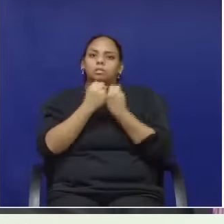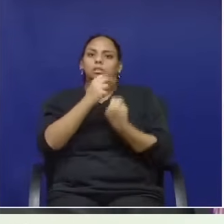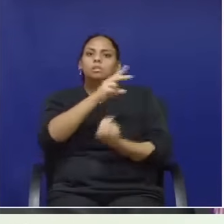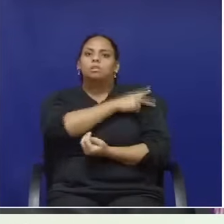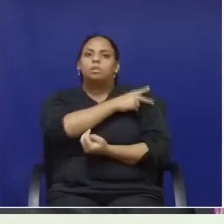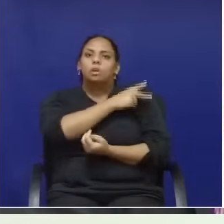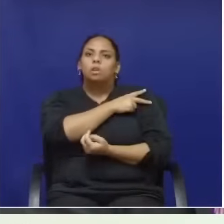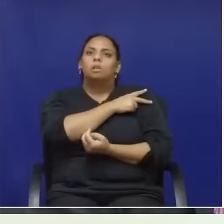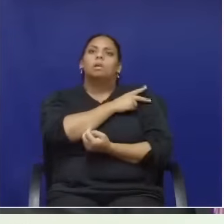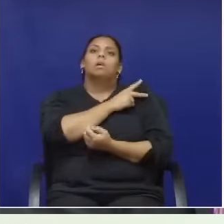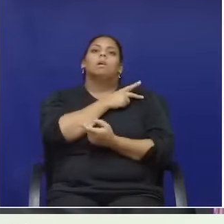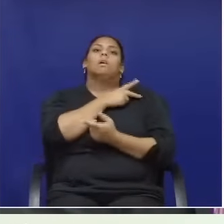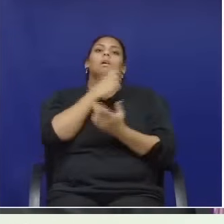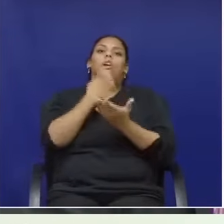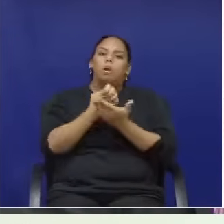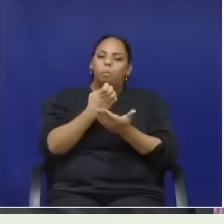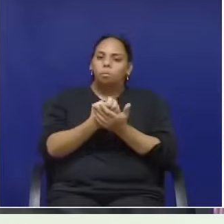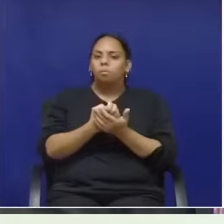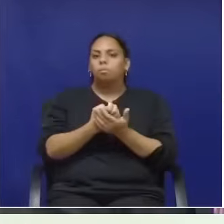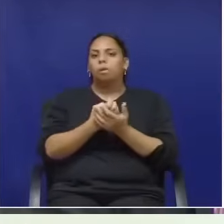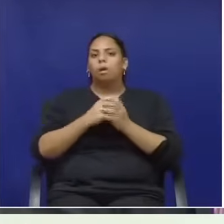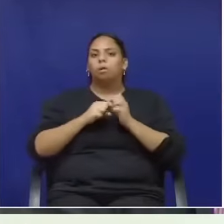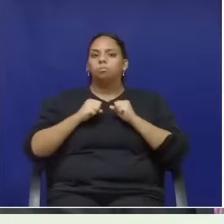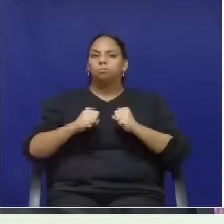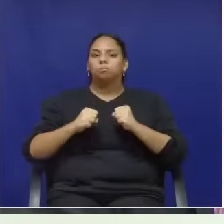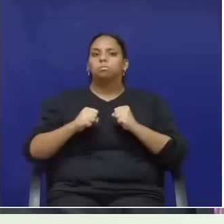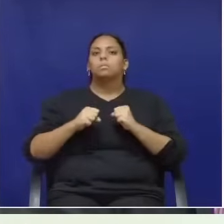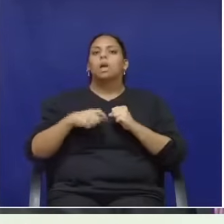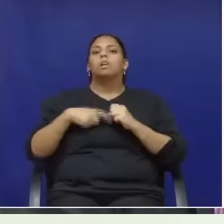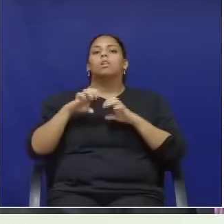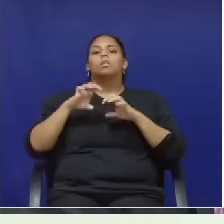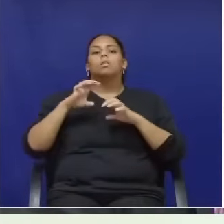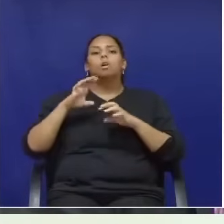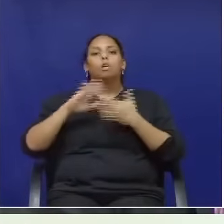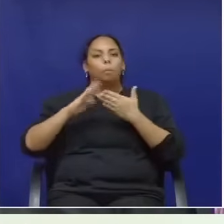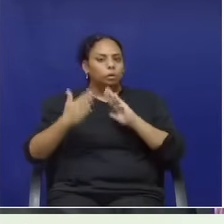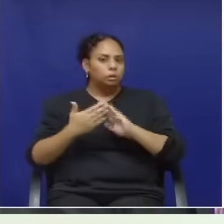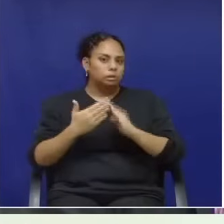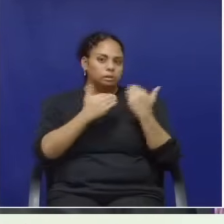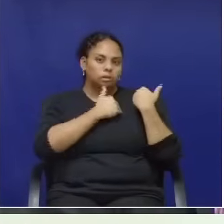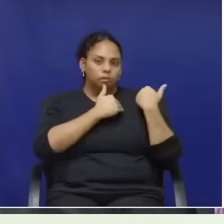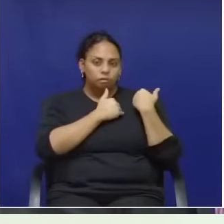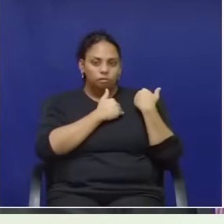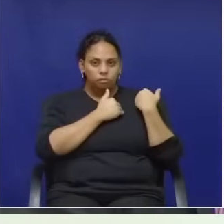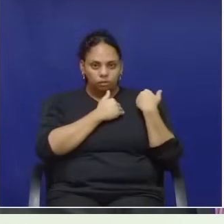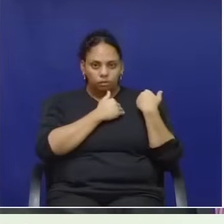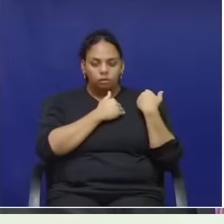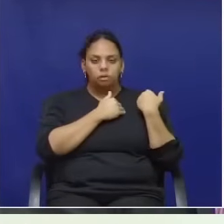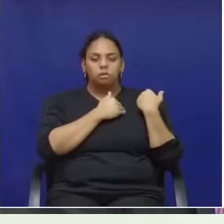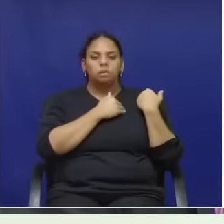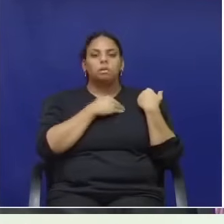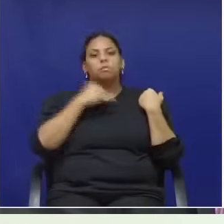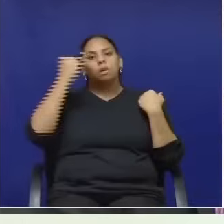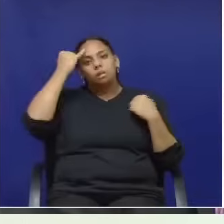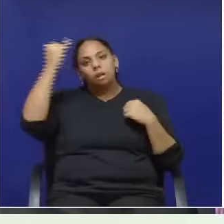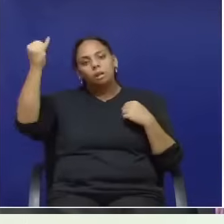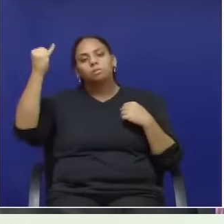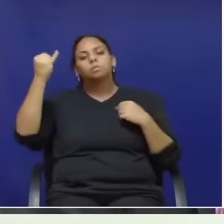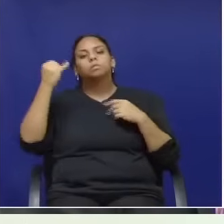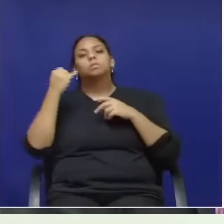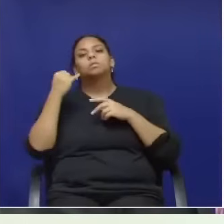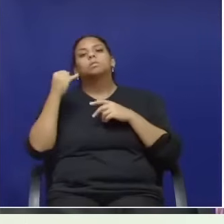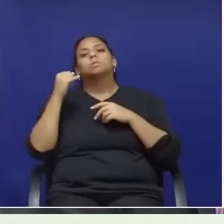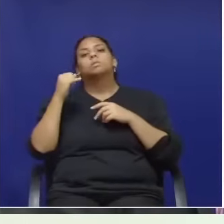economic stability, and community safety. The SAPS, through intelligence-driven